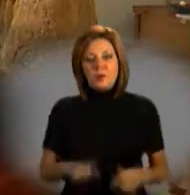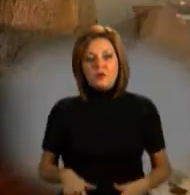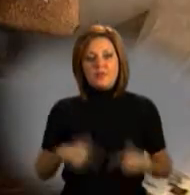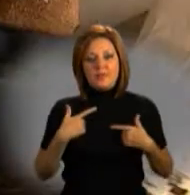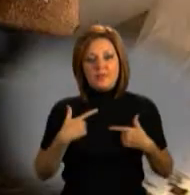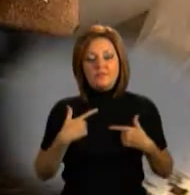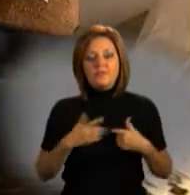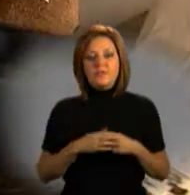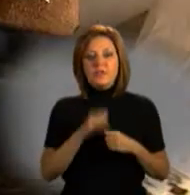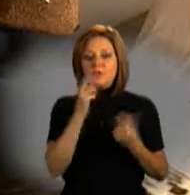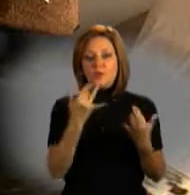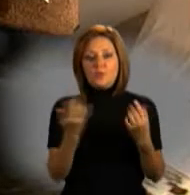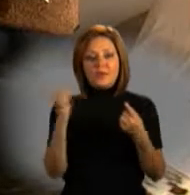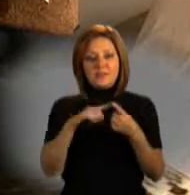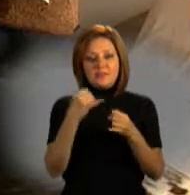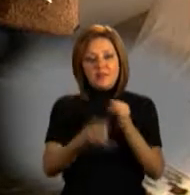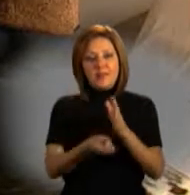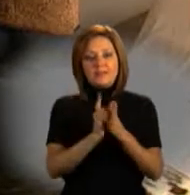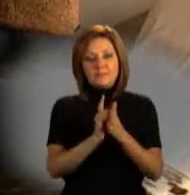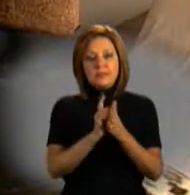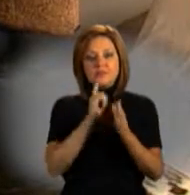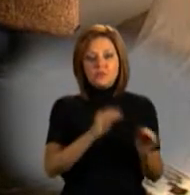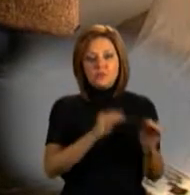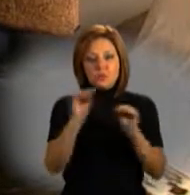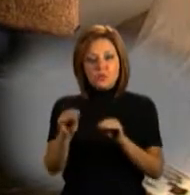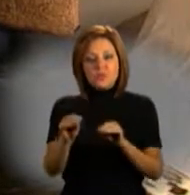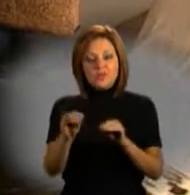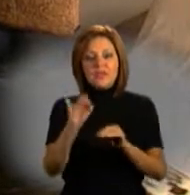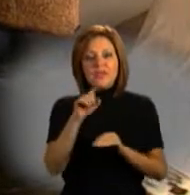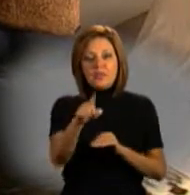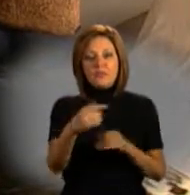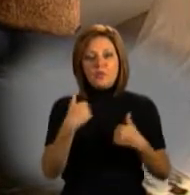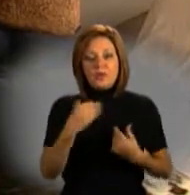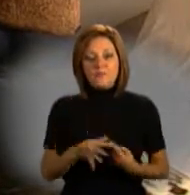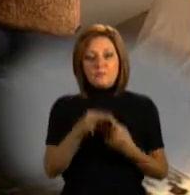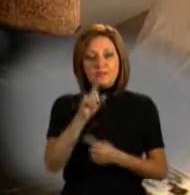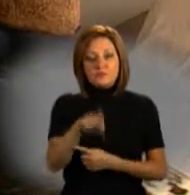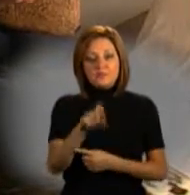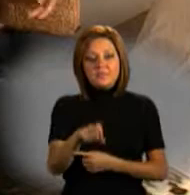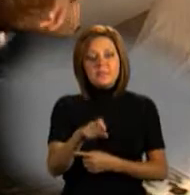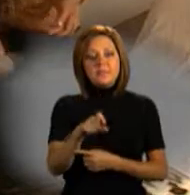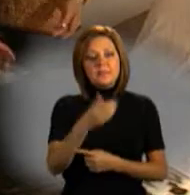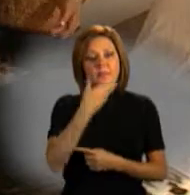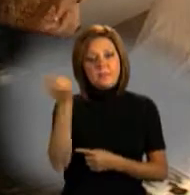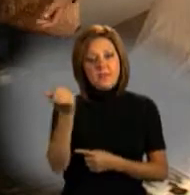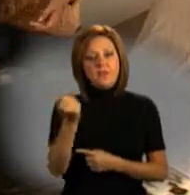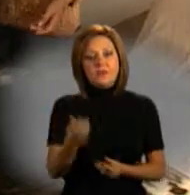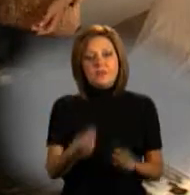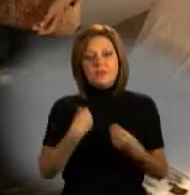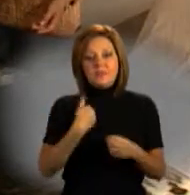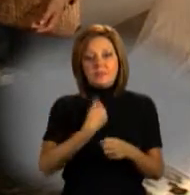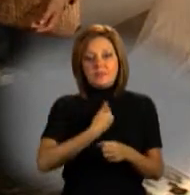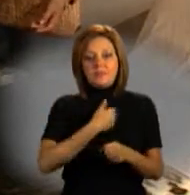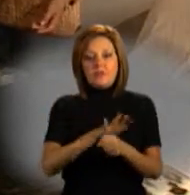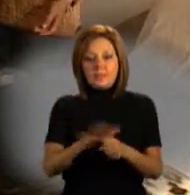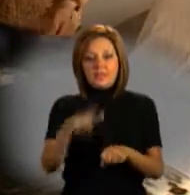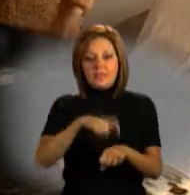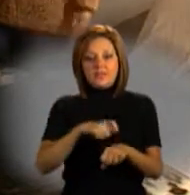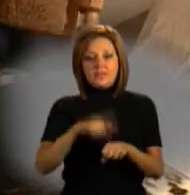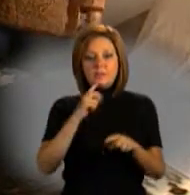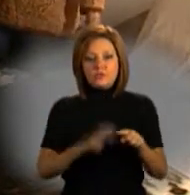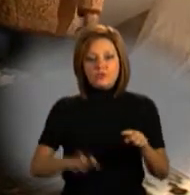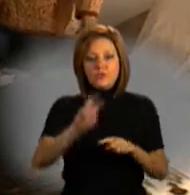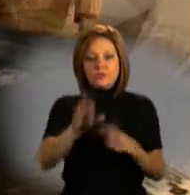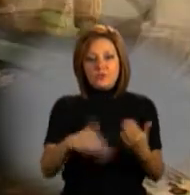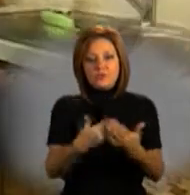live. Don't wait until the last minute to make a move. If you have special needs, it's much better to give yourself plenty of travel time to